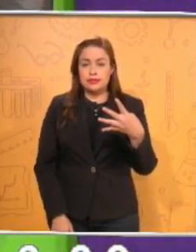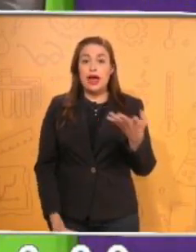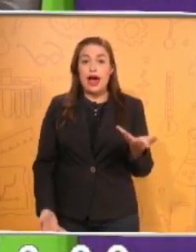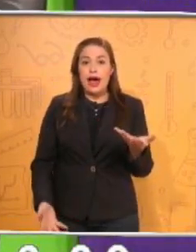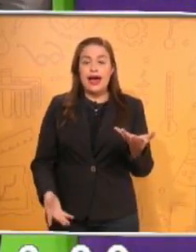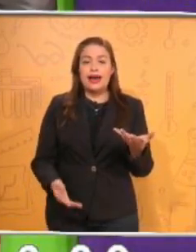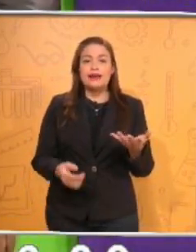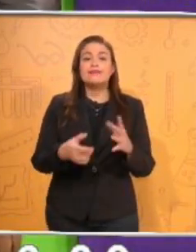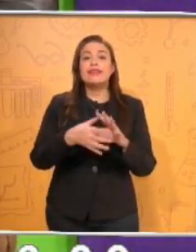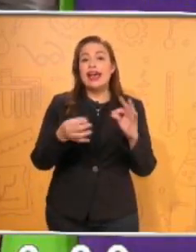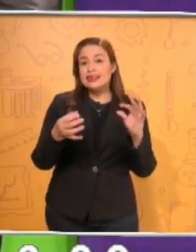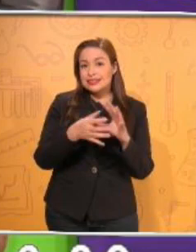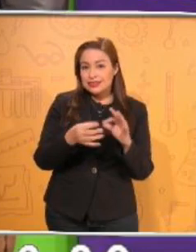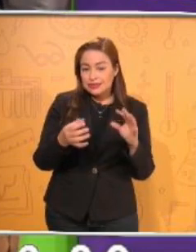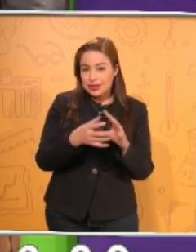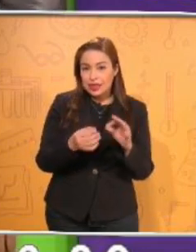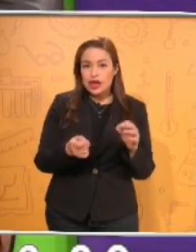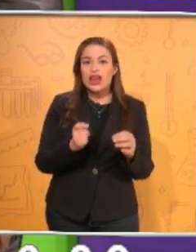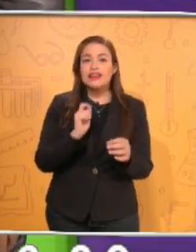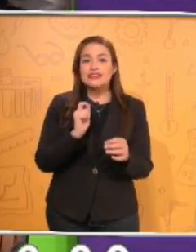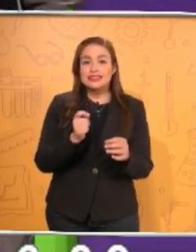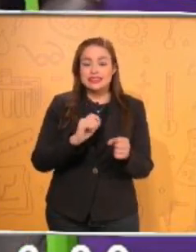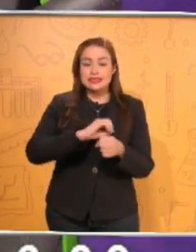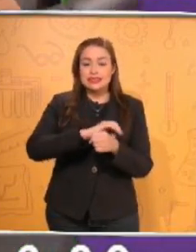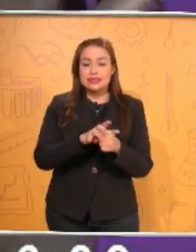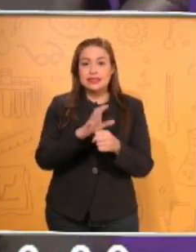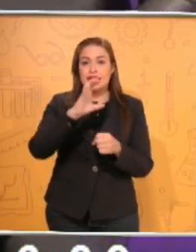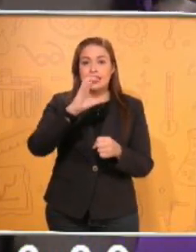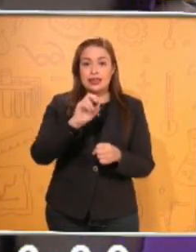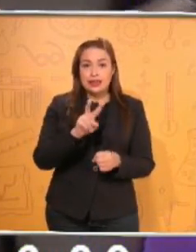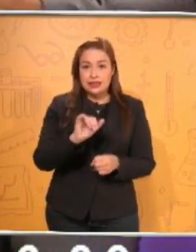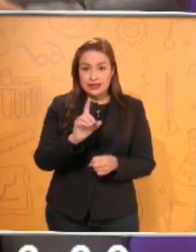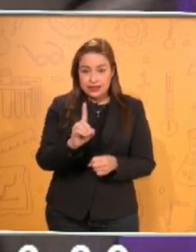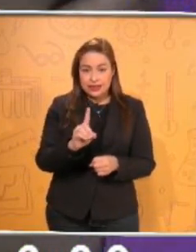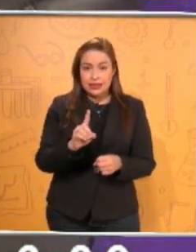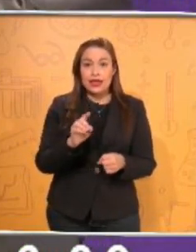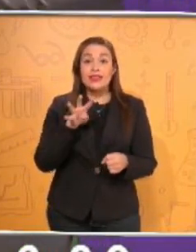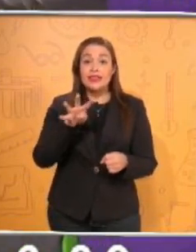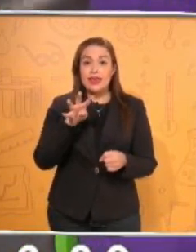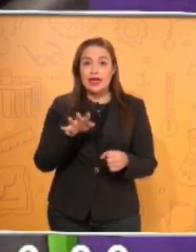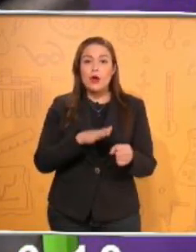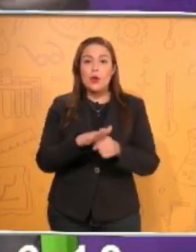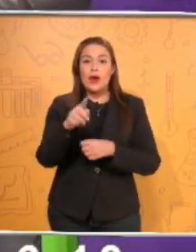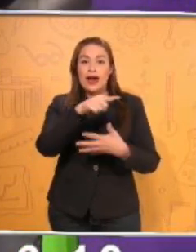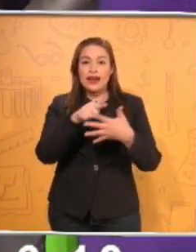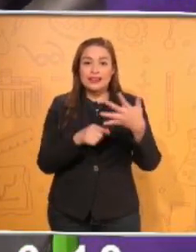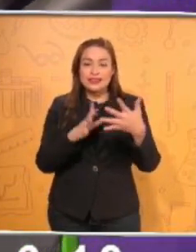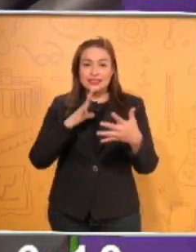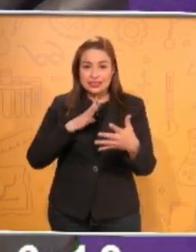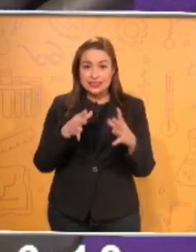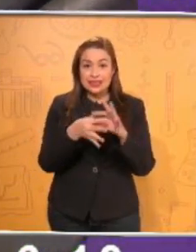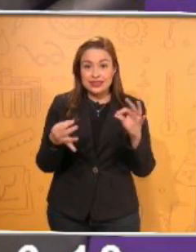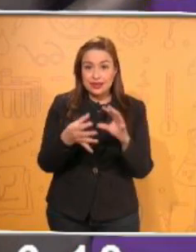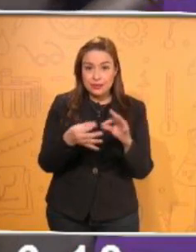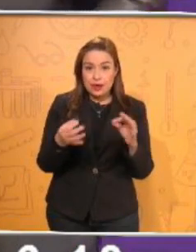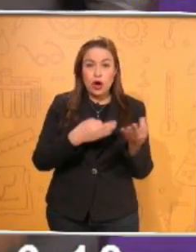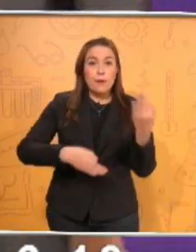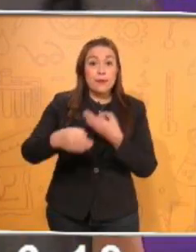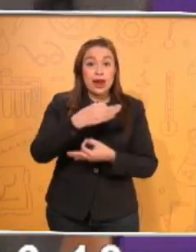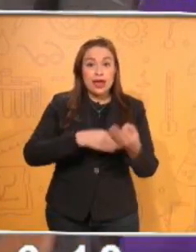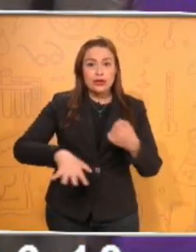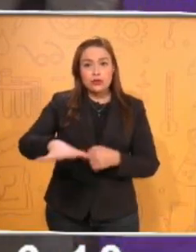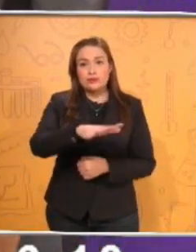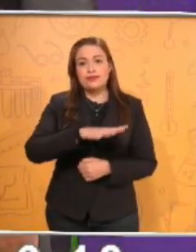Describe. Describe the COVID-19 parts, and she was explaining for all of